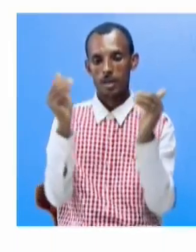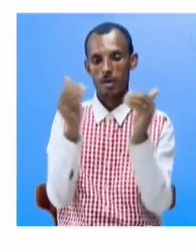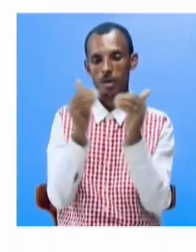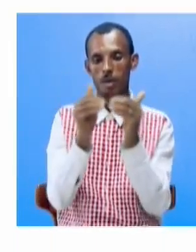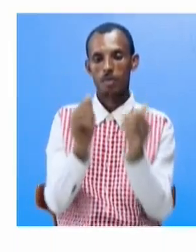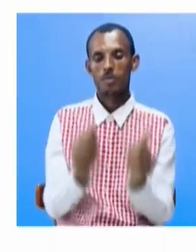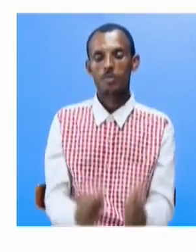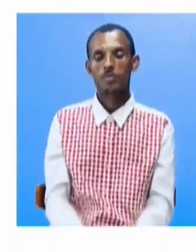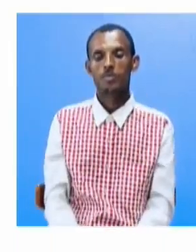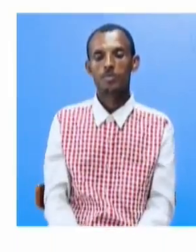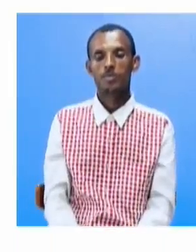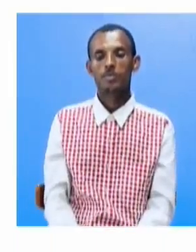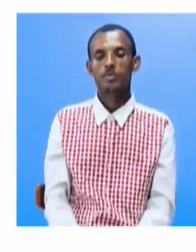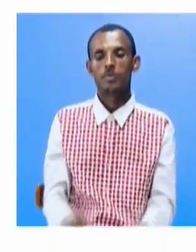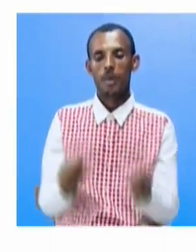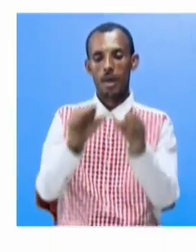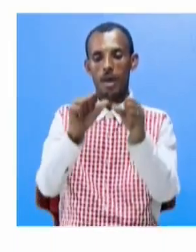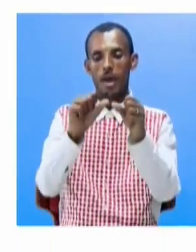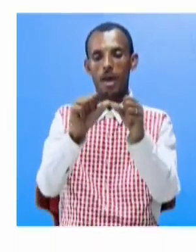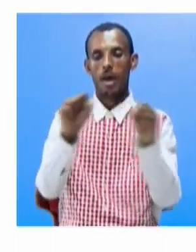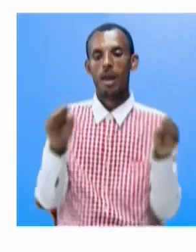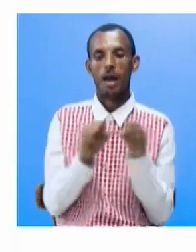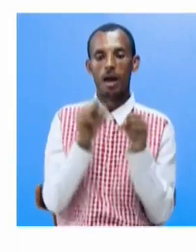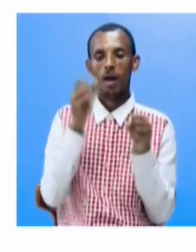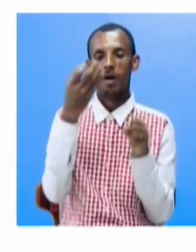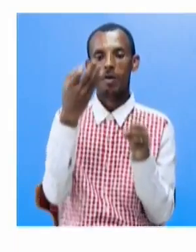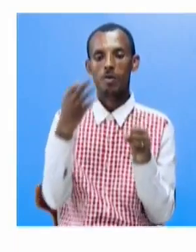to area of